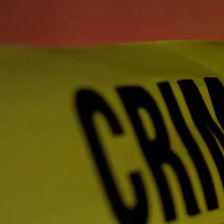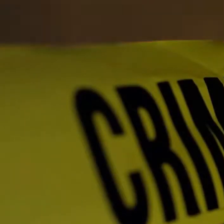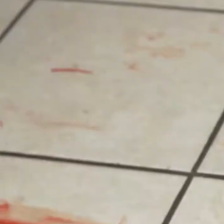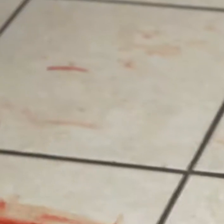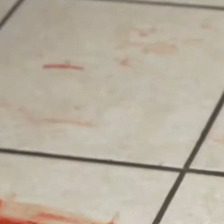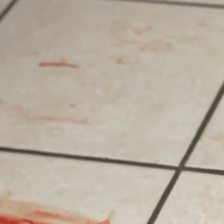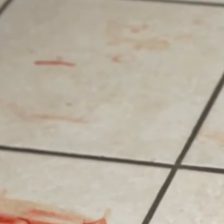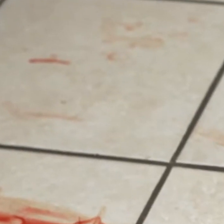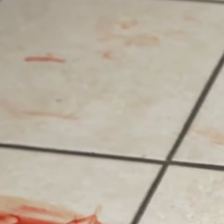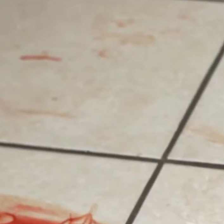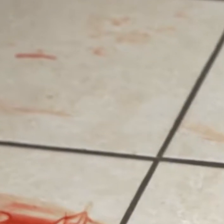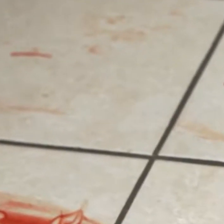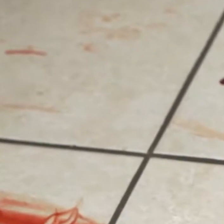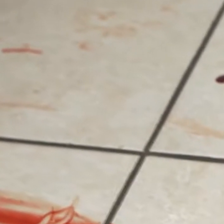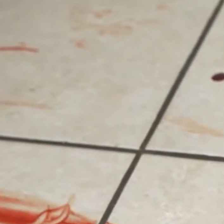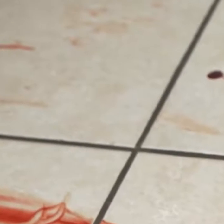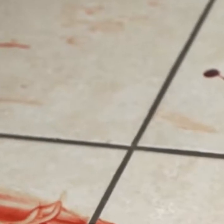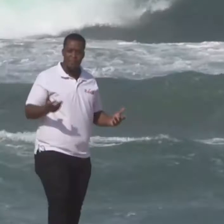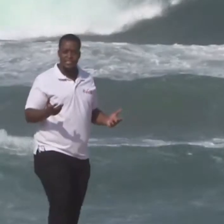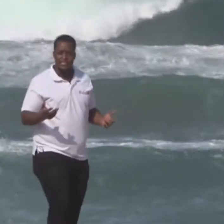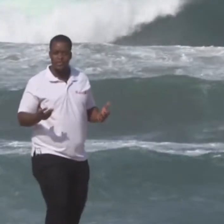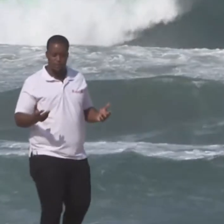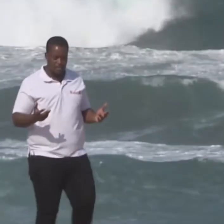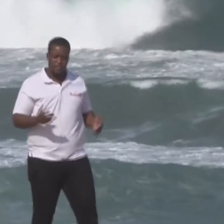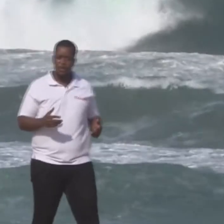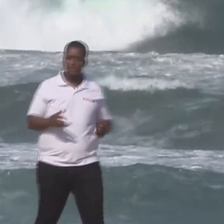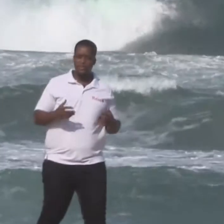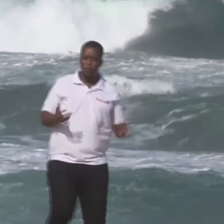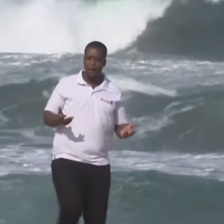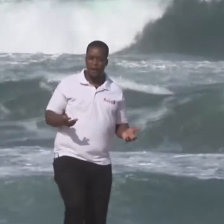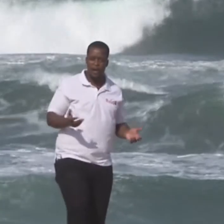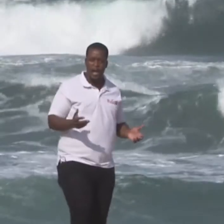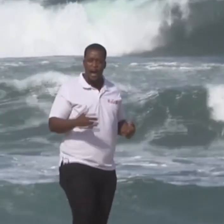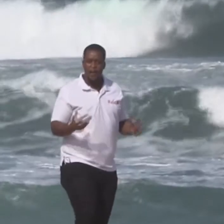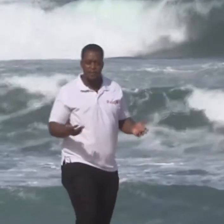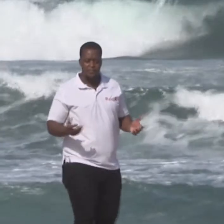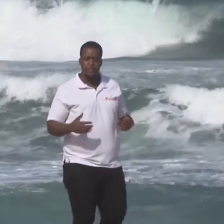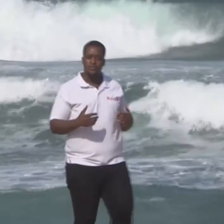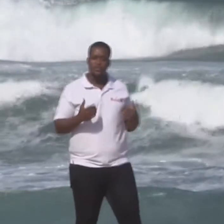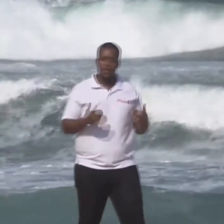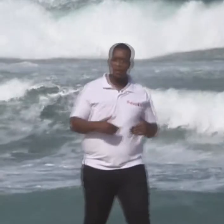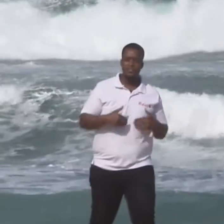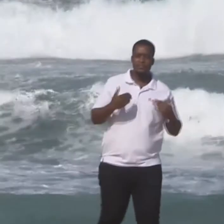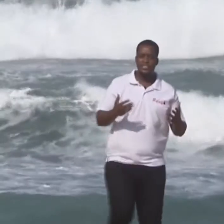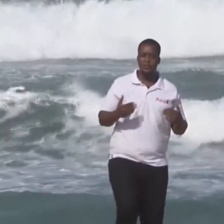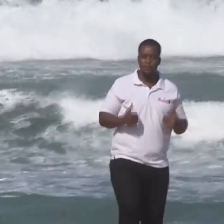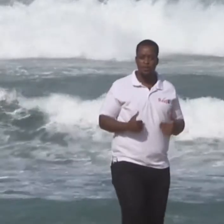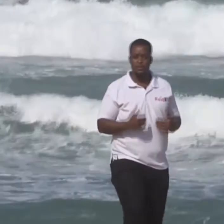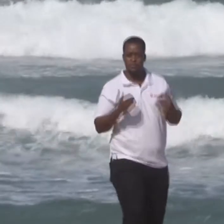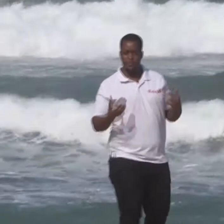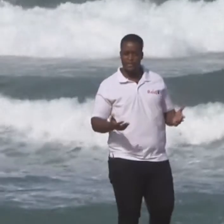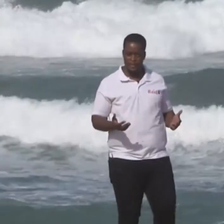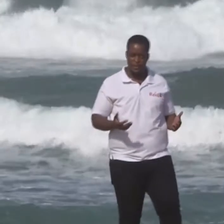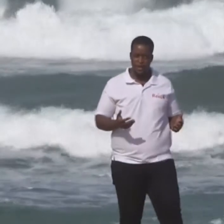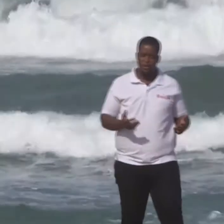could not get access to an ambulance. What the family did was they called an Uber. However, they could not load the victim